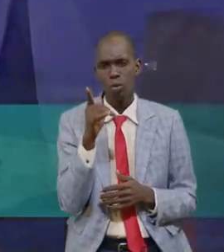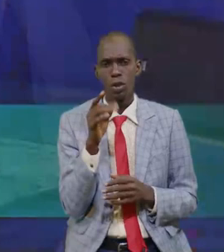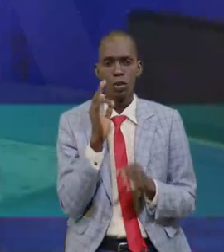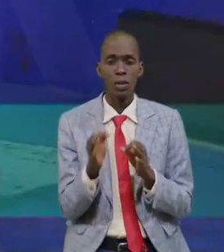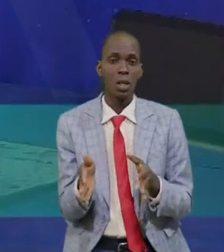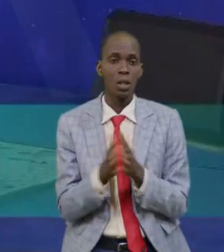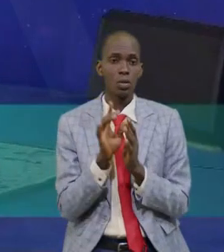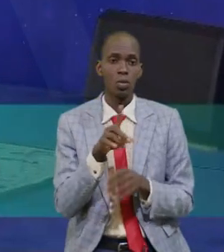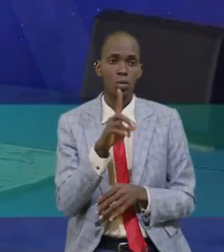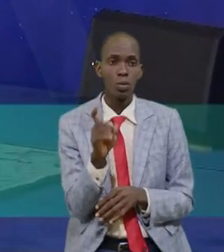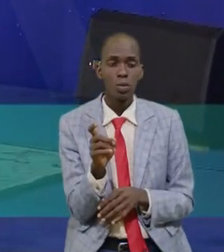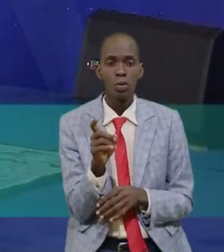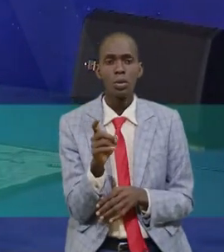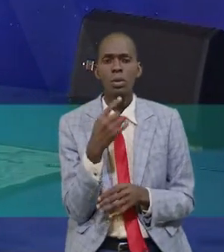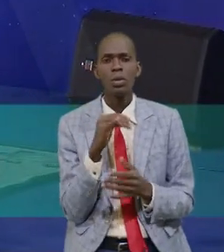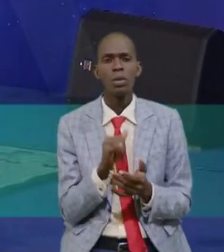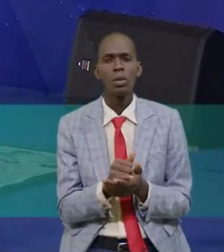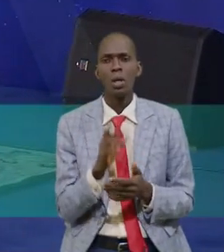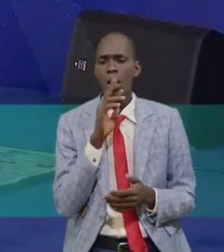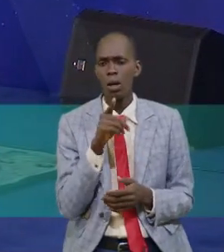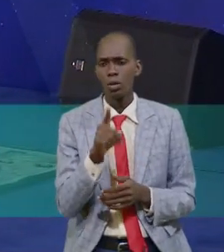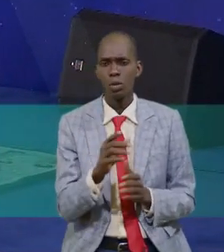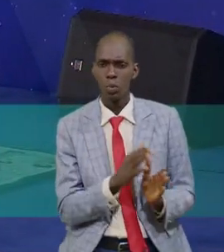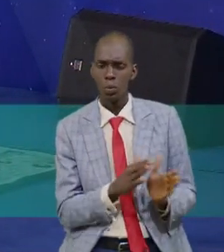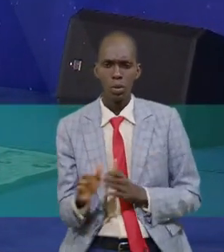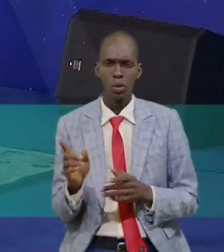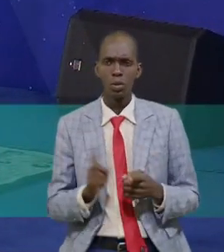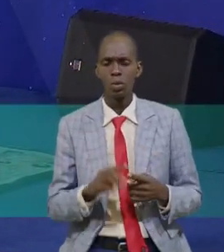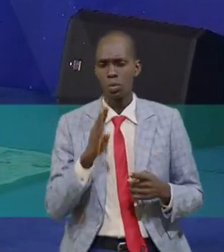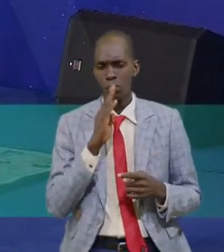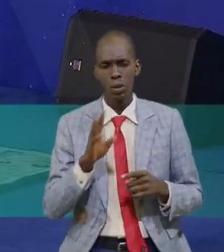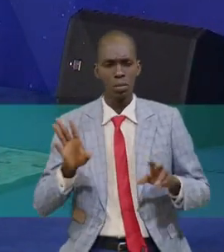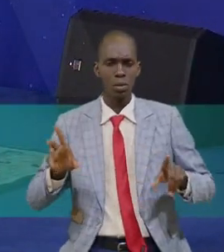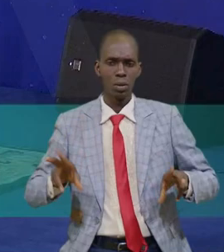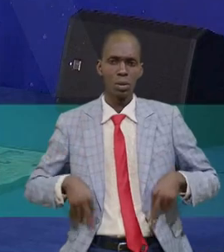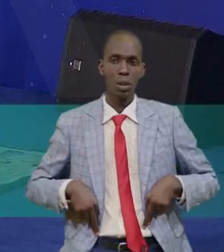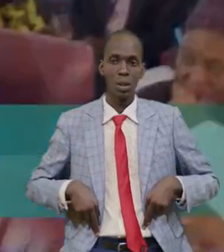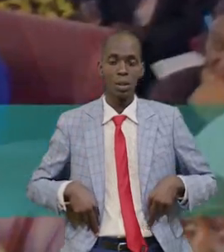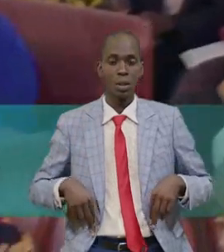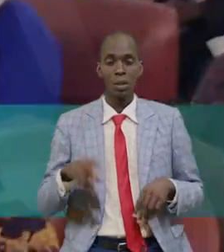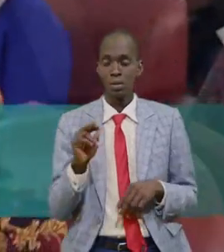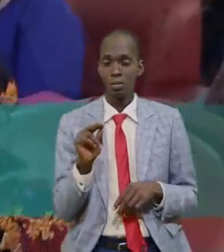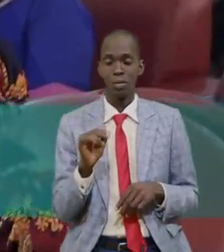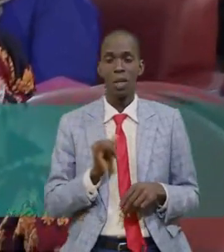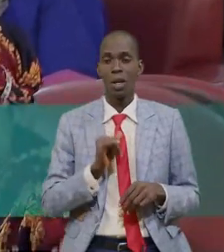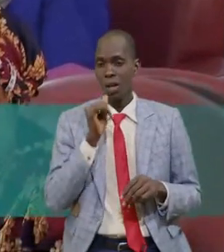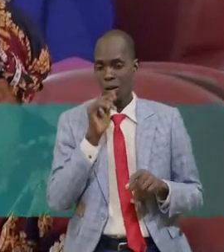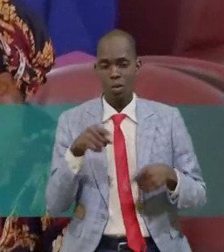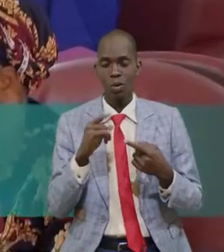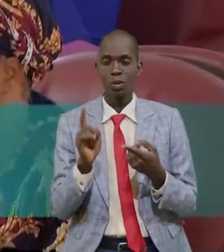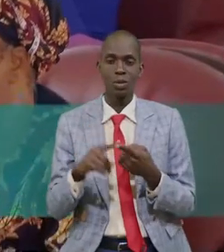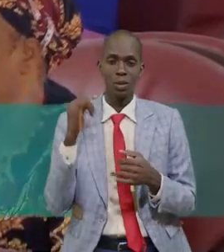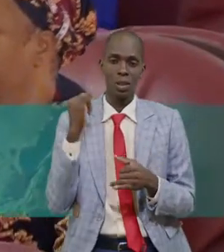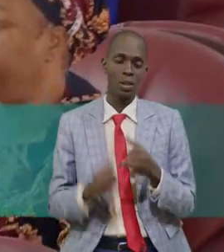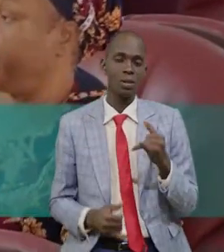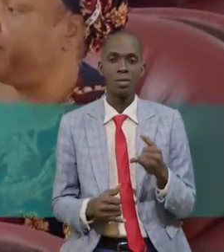he said, are you about to retire? I said, retire, I'm going till the end. Somebody